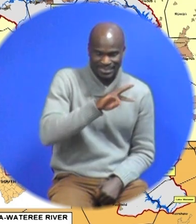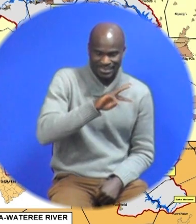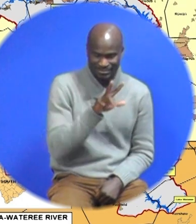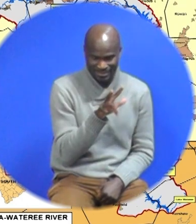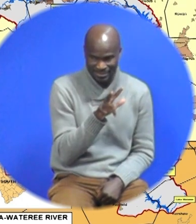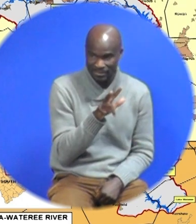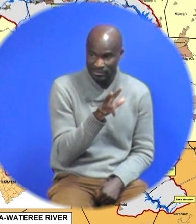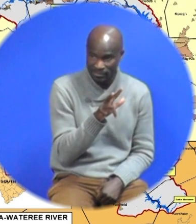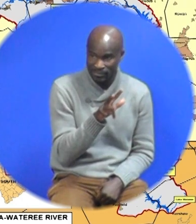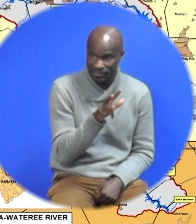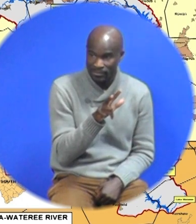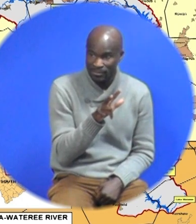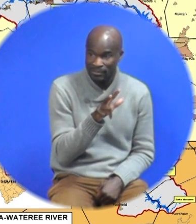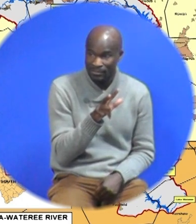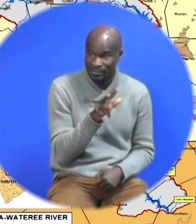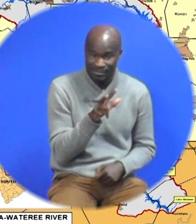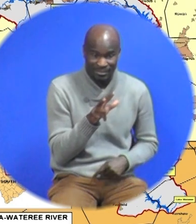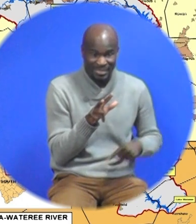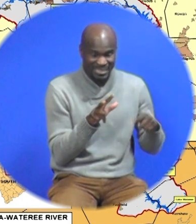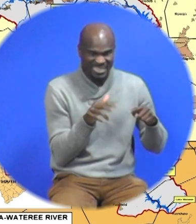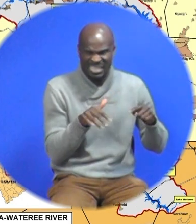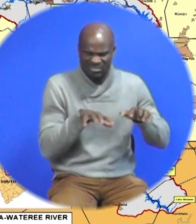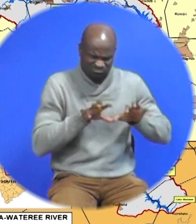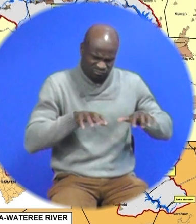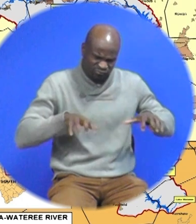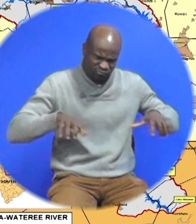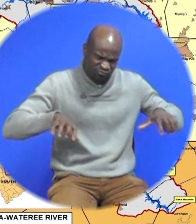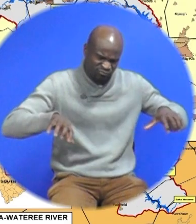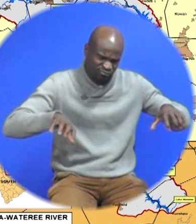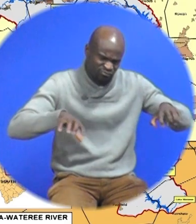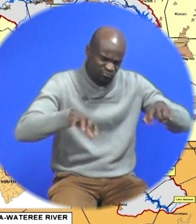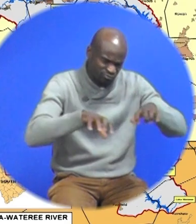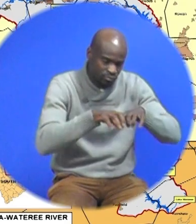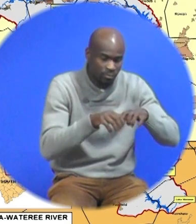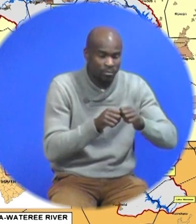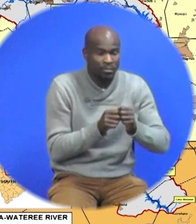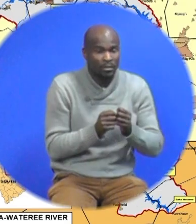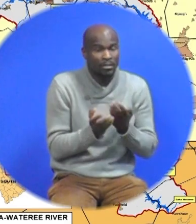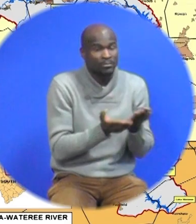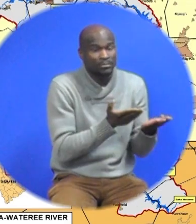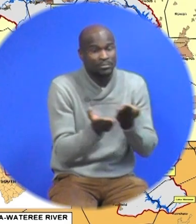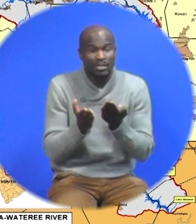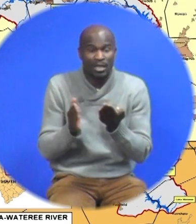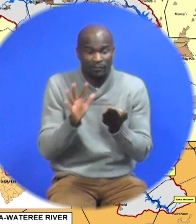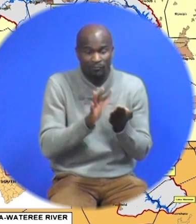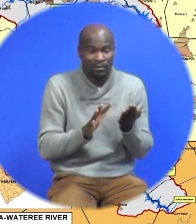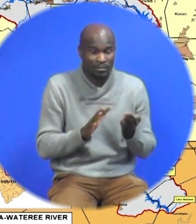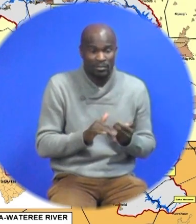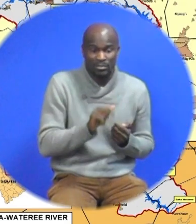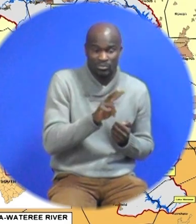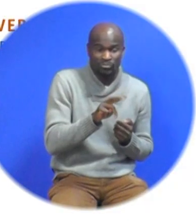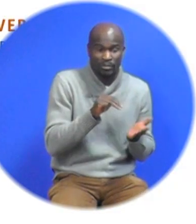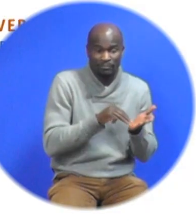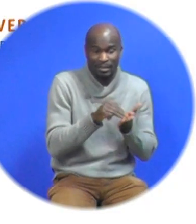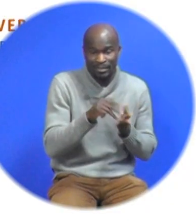densely populated river basin in North Carolina. It serves about 2 million people through 18 different